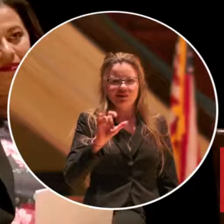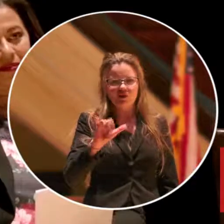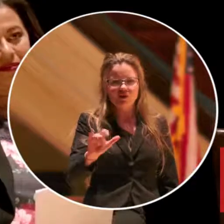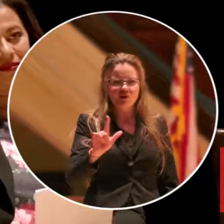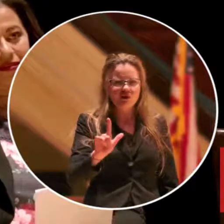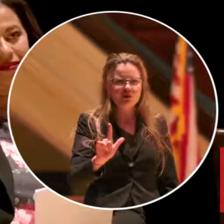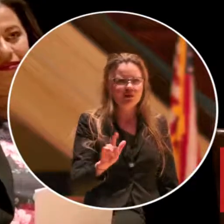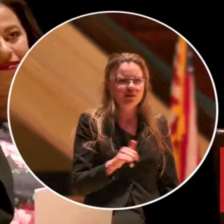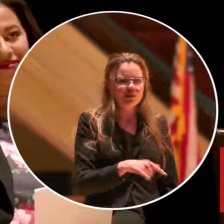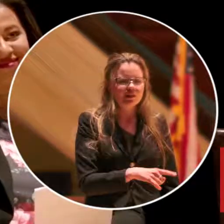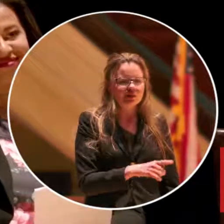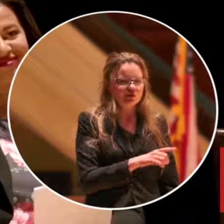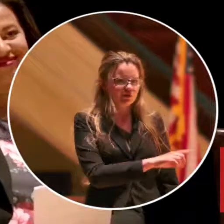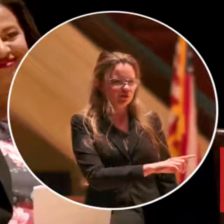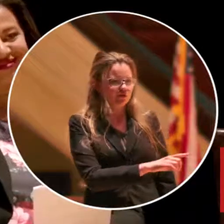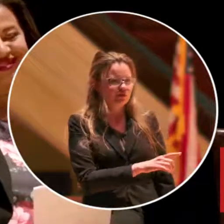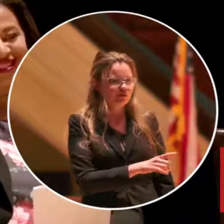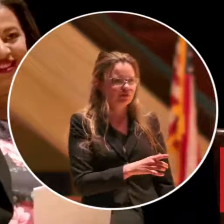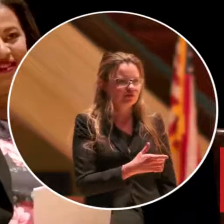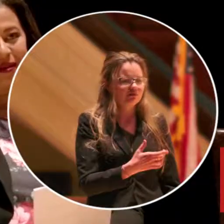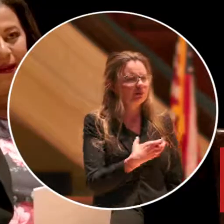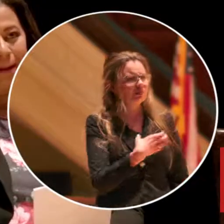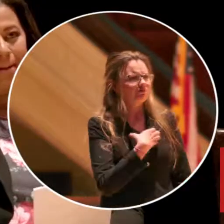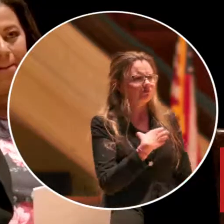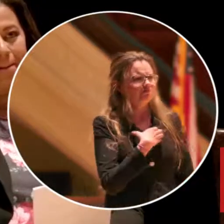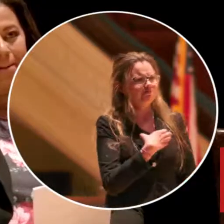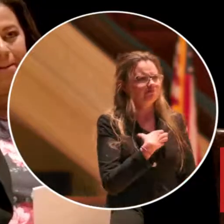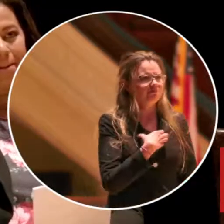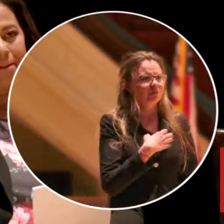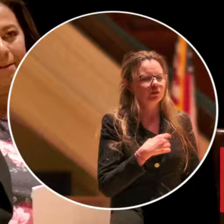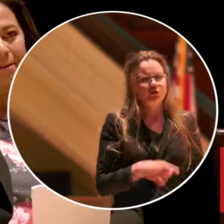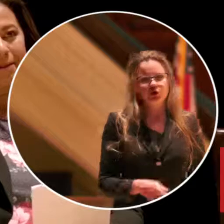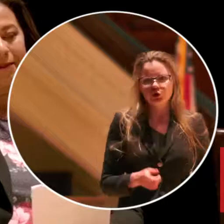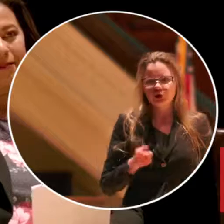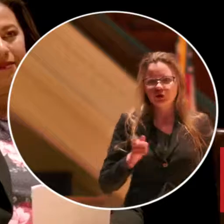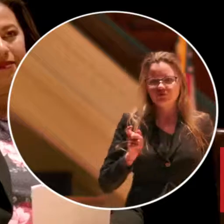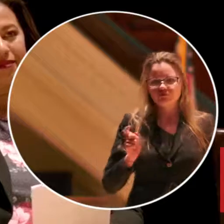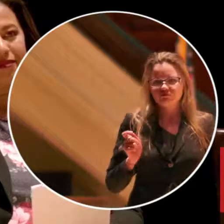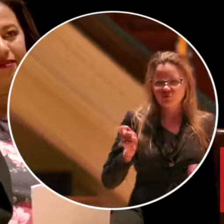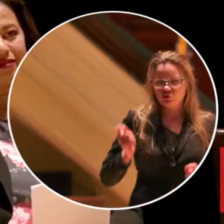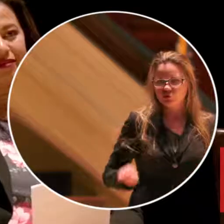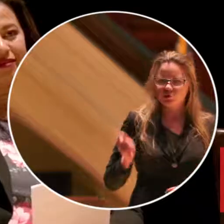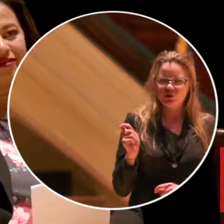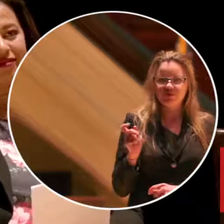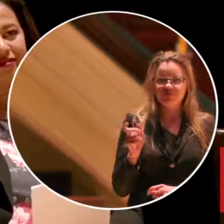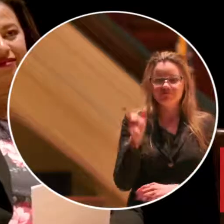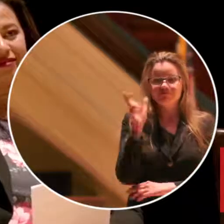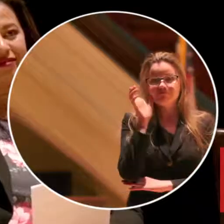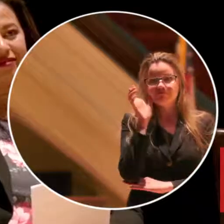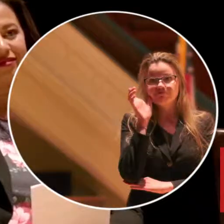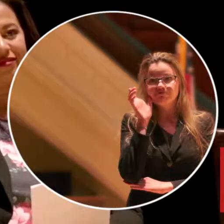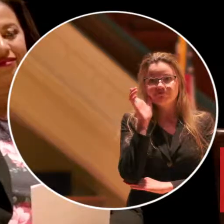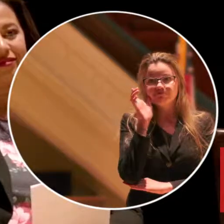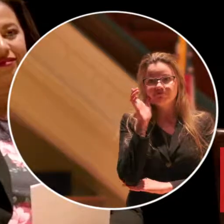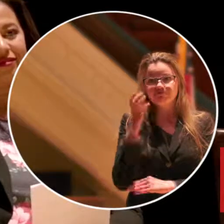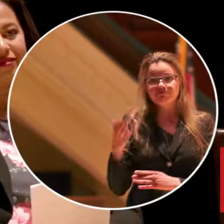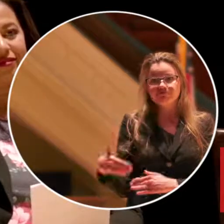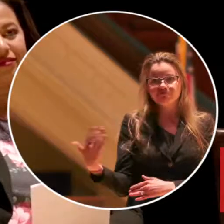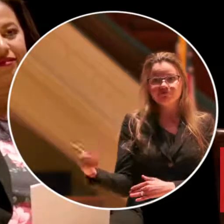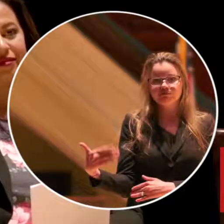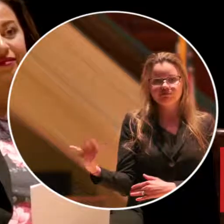judge who'd heard it all before. My airtight arguments were quickly deflating before me because, to misquote Abraham